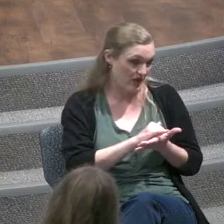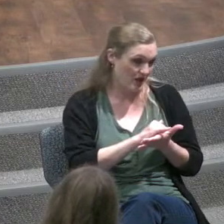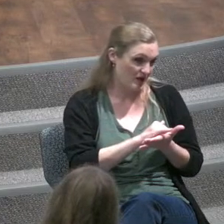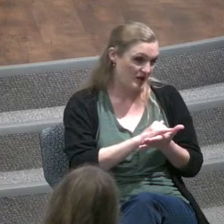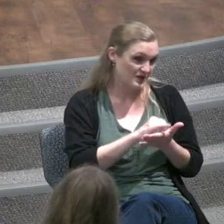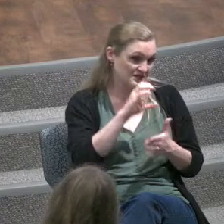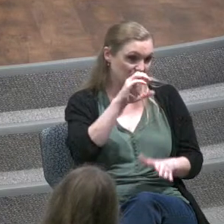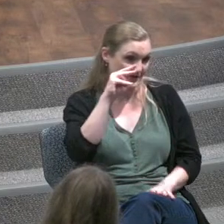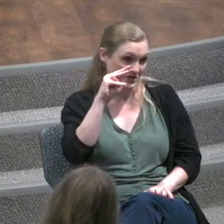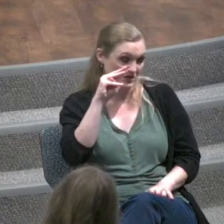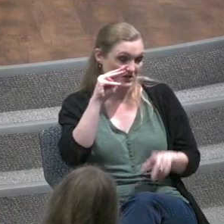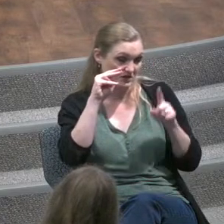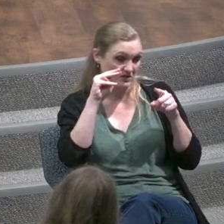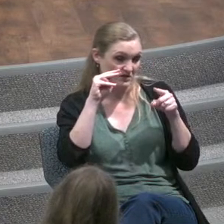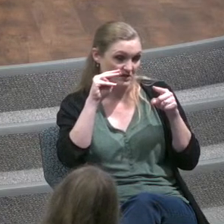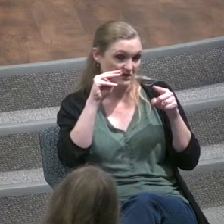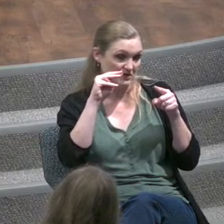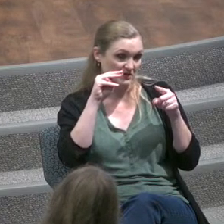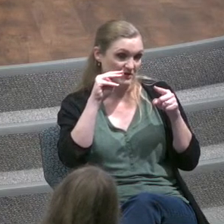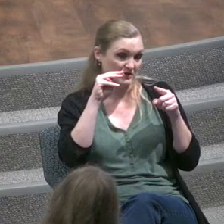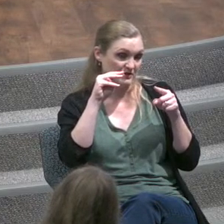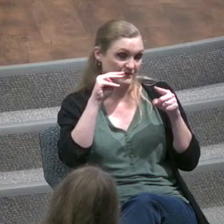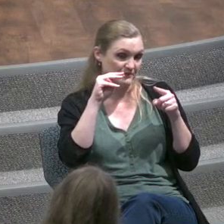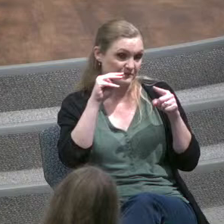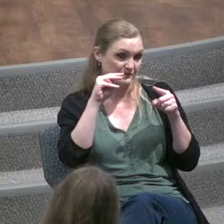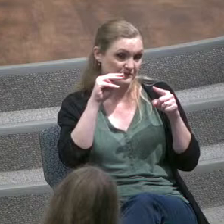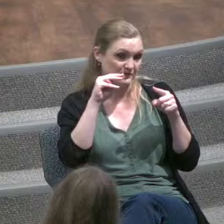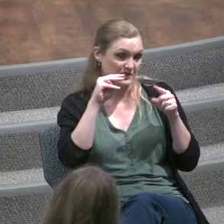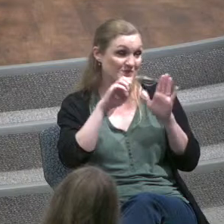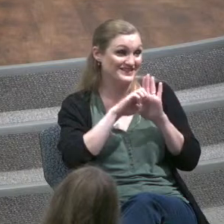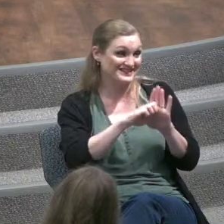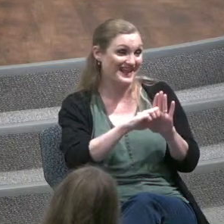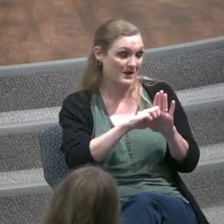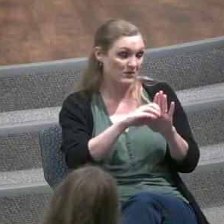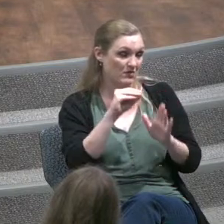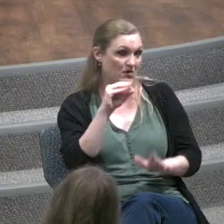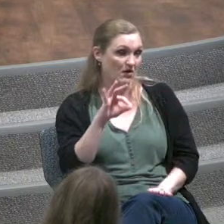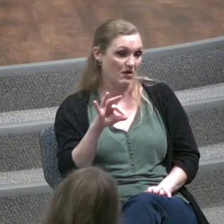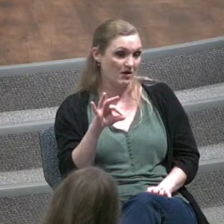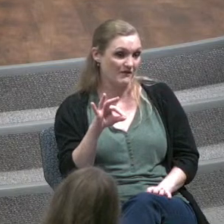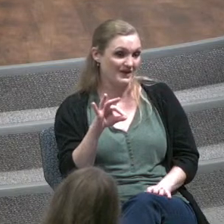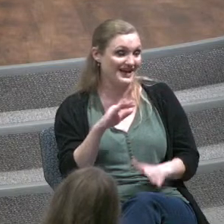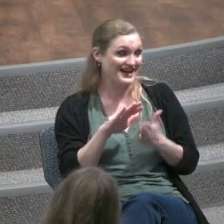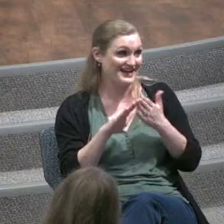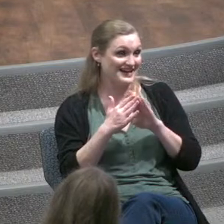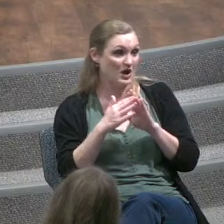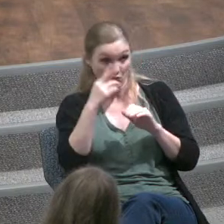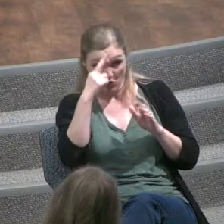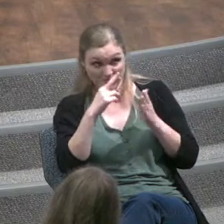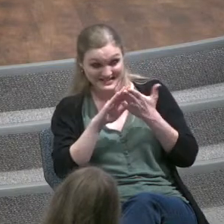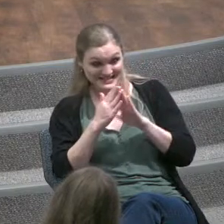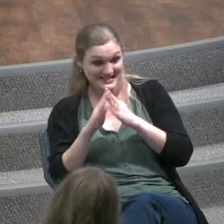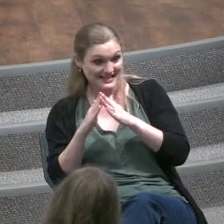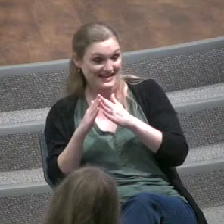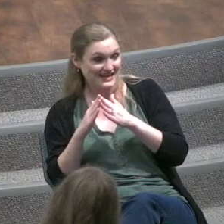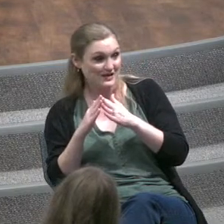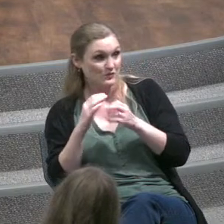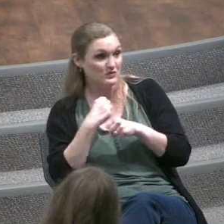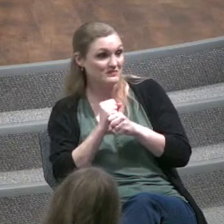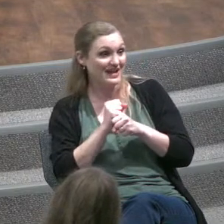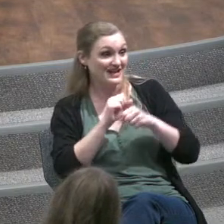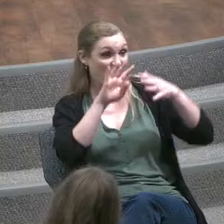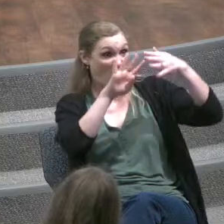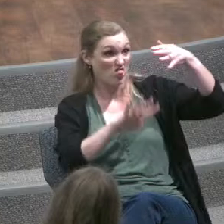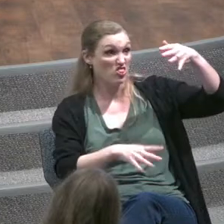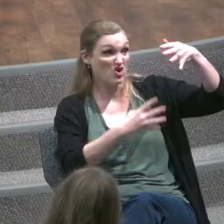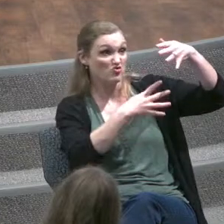that Caesarea Maritima was an example of a Roman city that was built on the grid